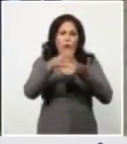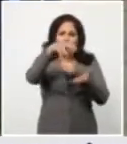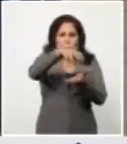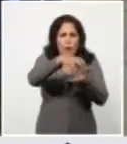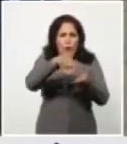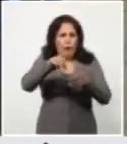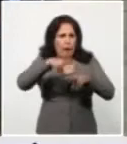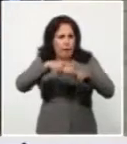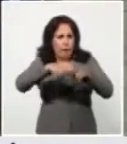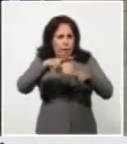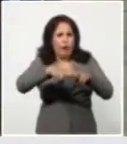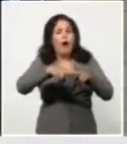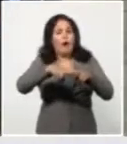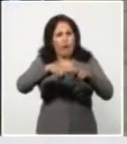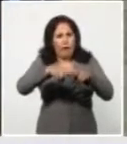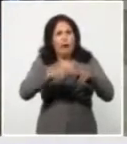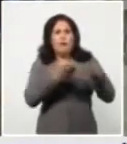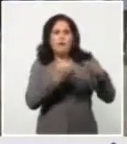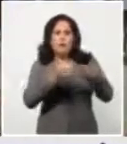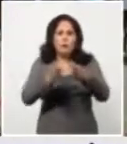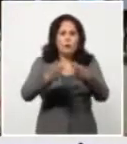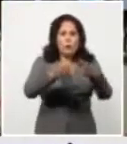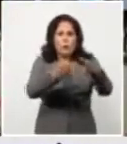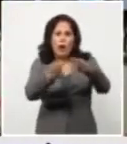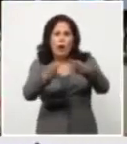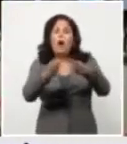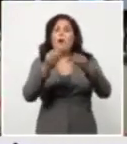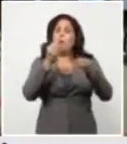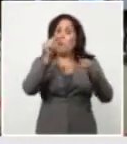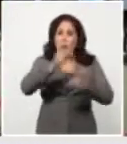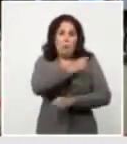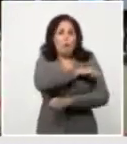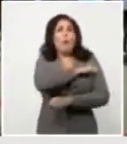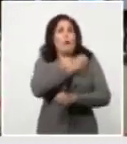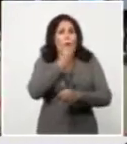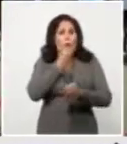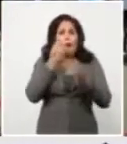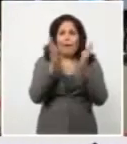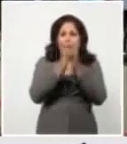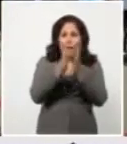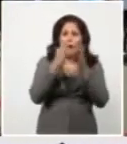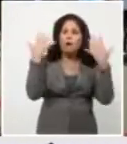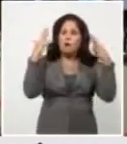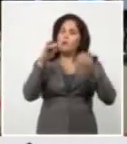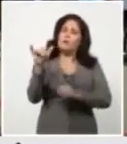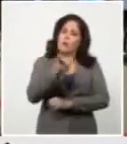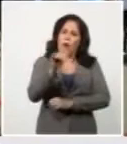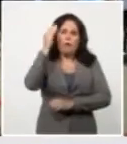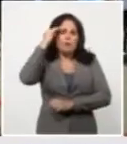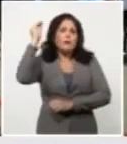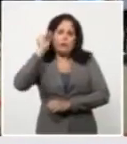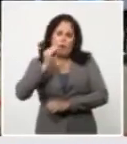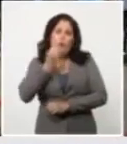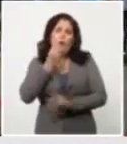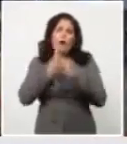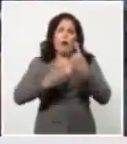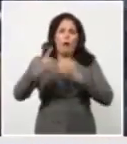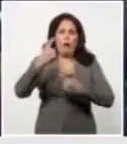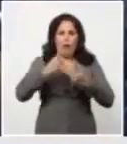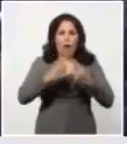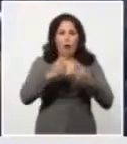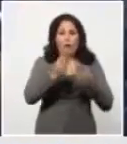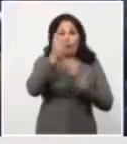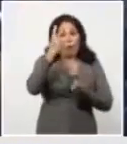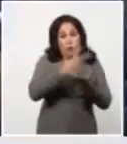depart to the center where they will be quarantined, a